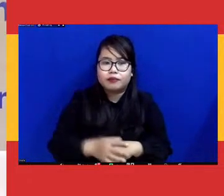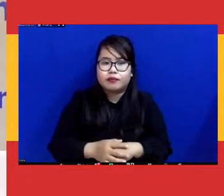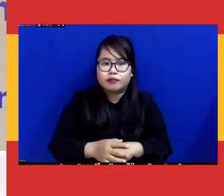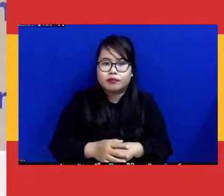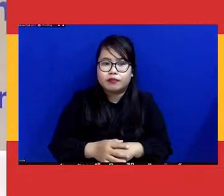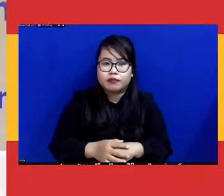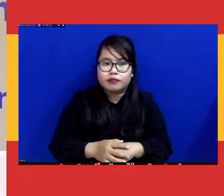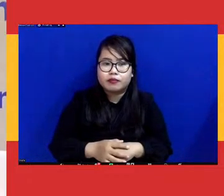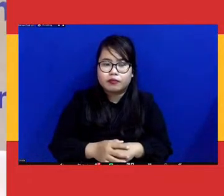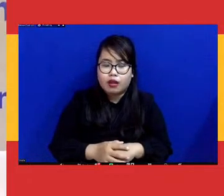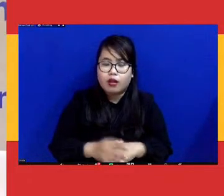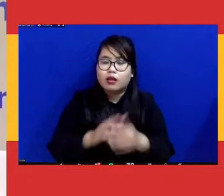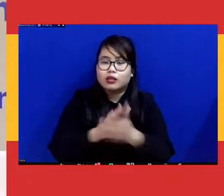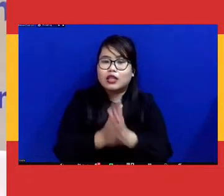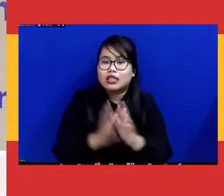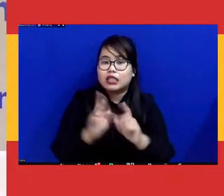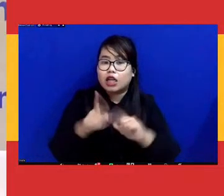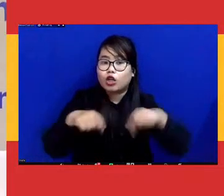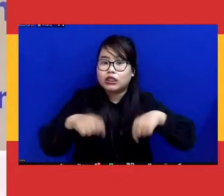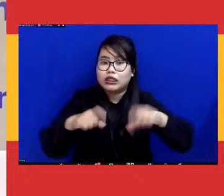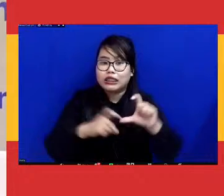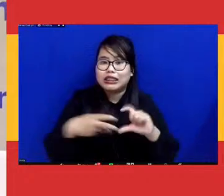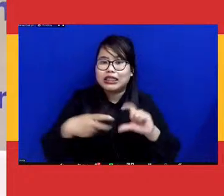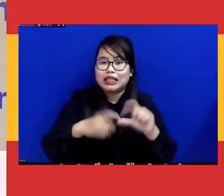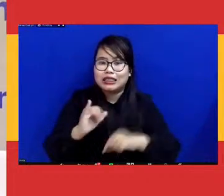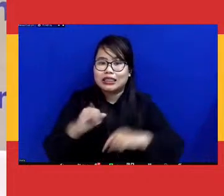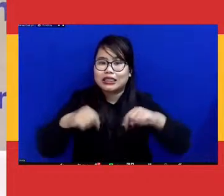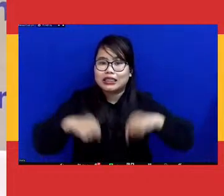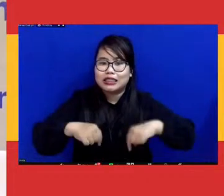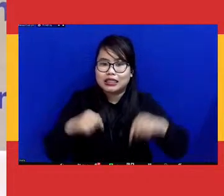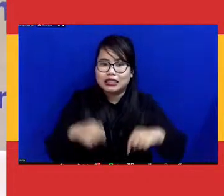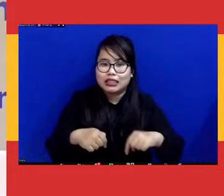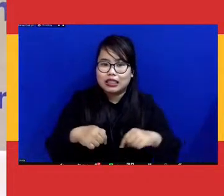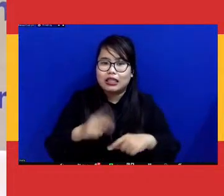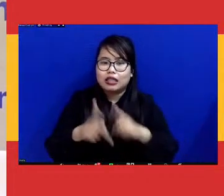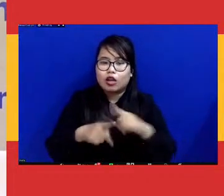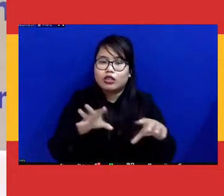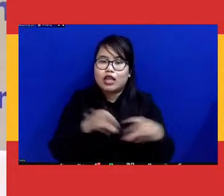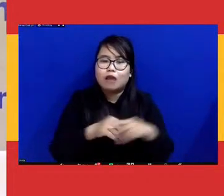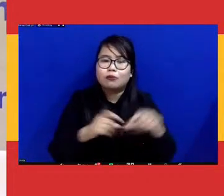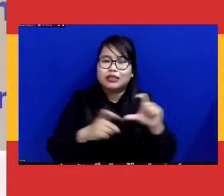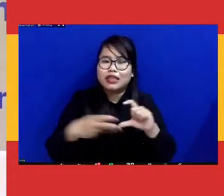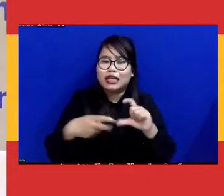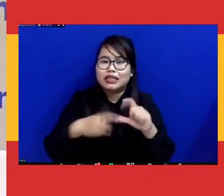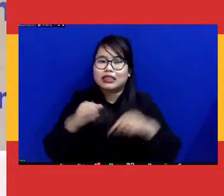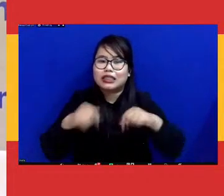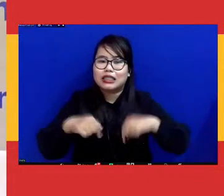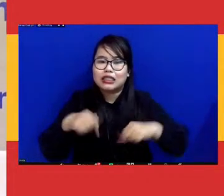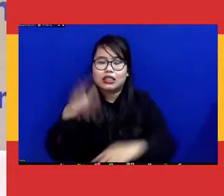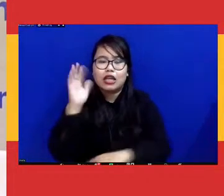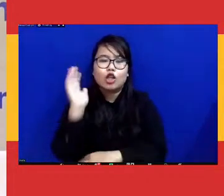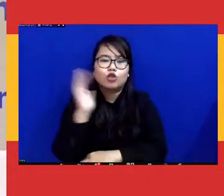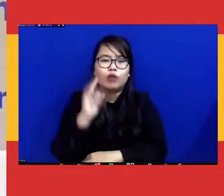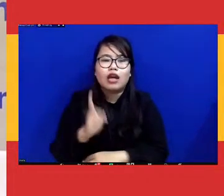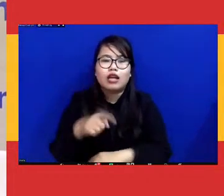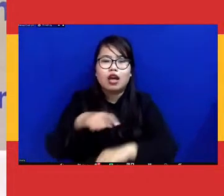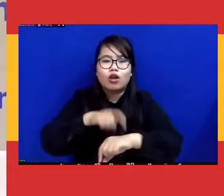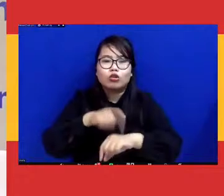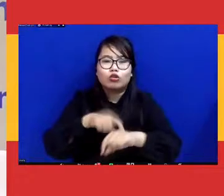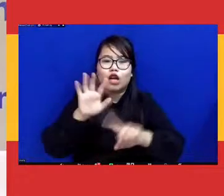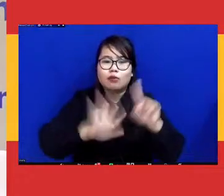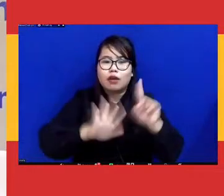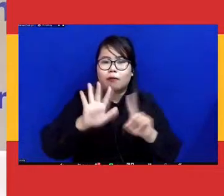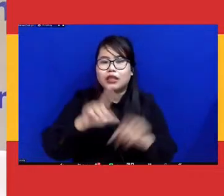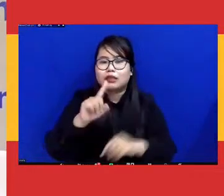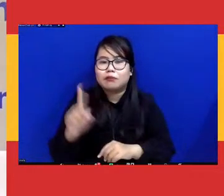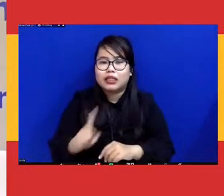will be going on. First, each speaker will have a total of 15 minutes for their presentation.